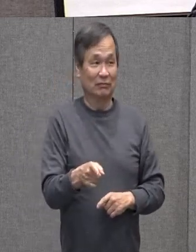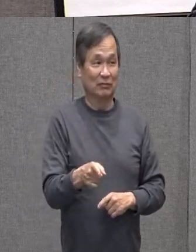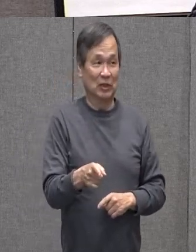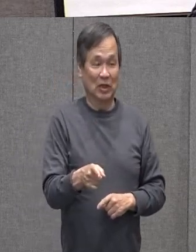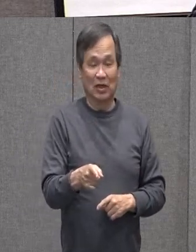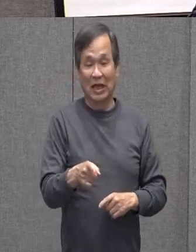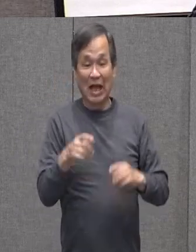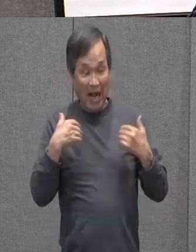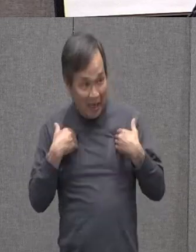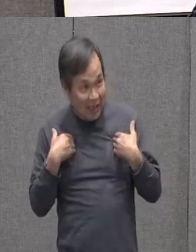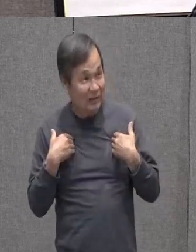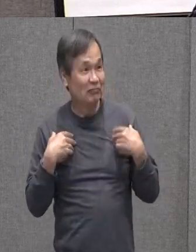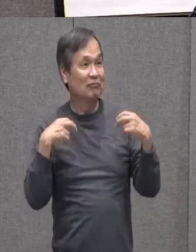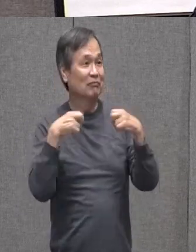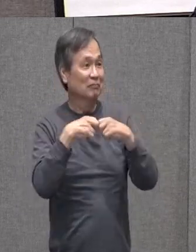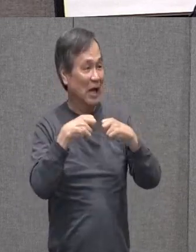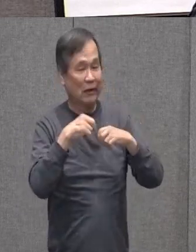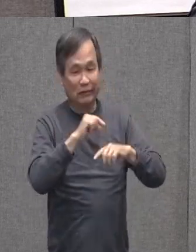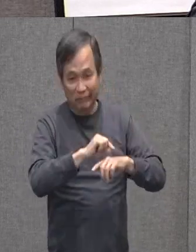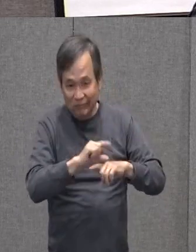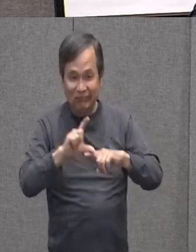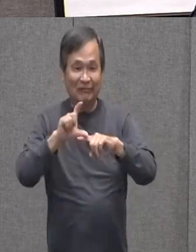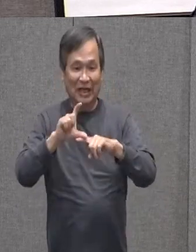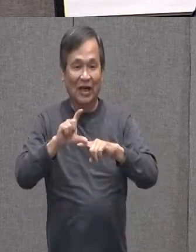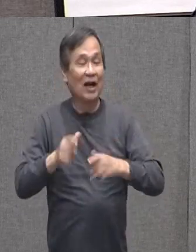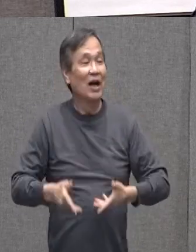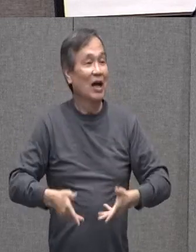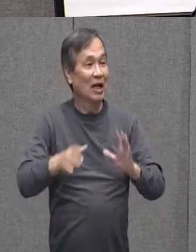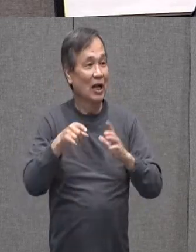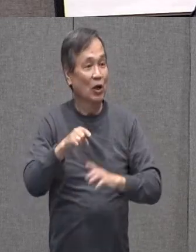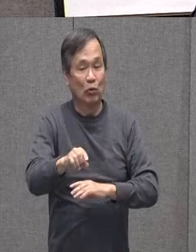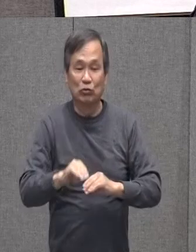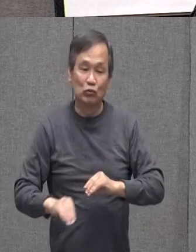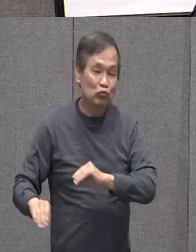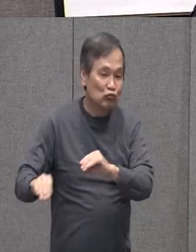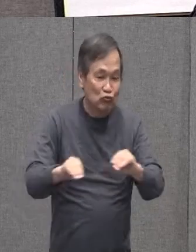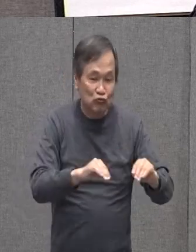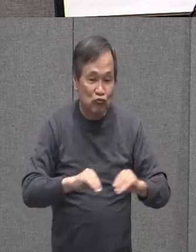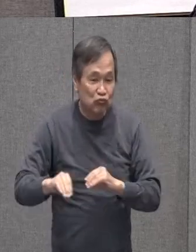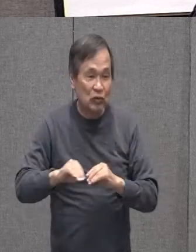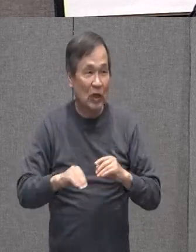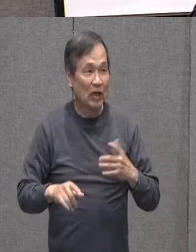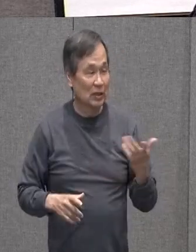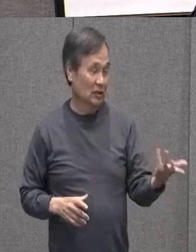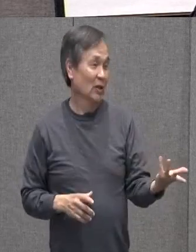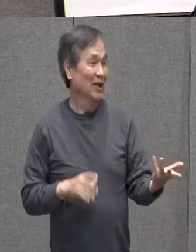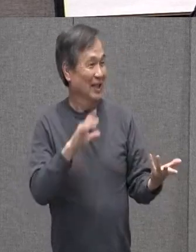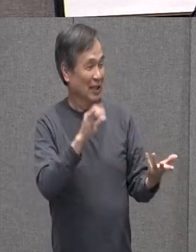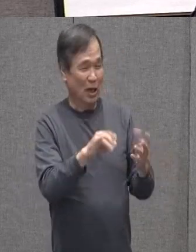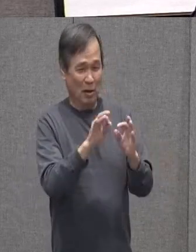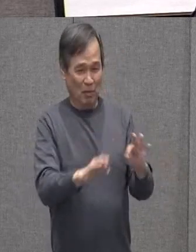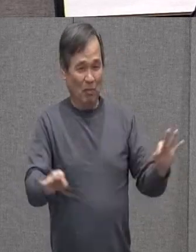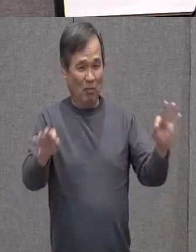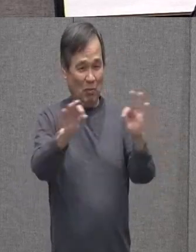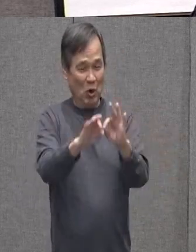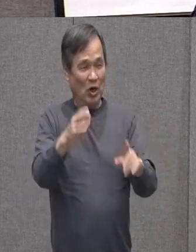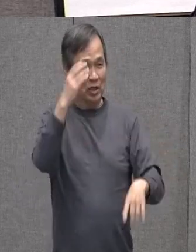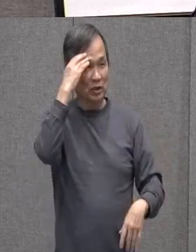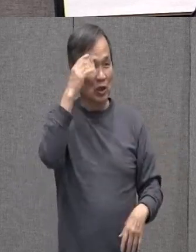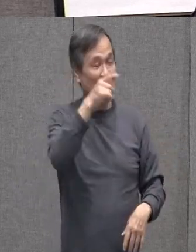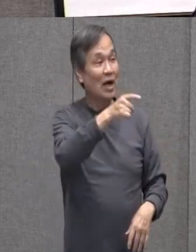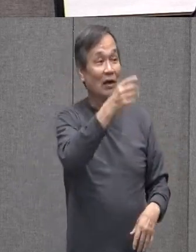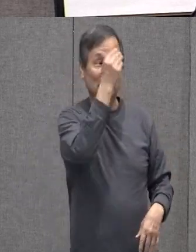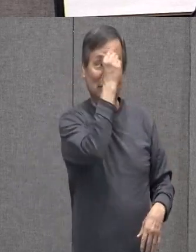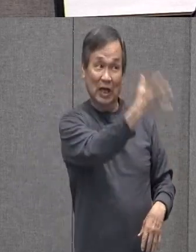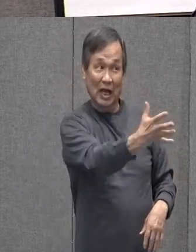his battery. That lets him move around. So these are some of the characteristics of robots. And I brought some robots